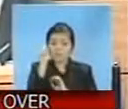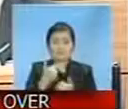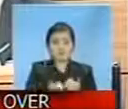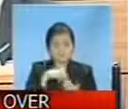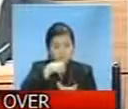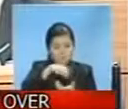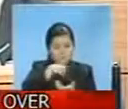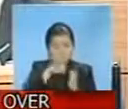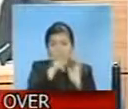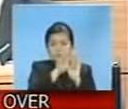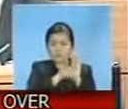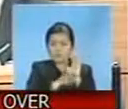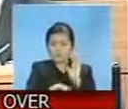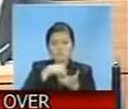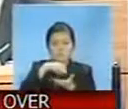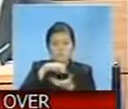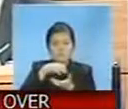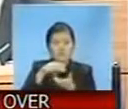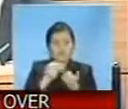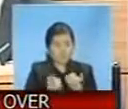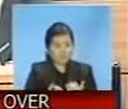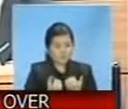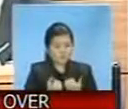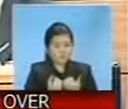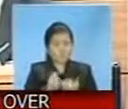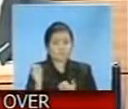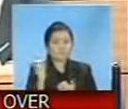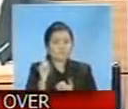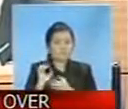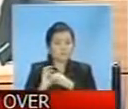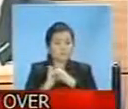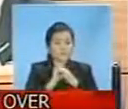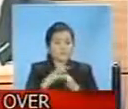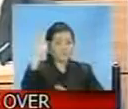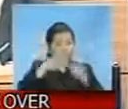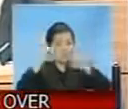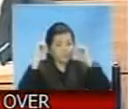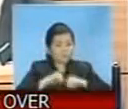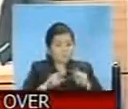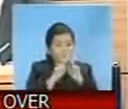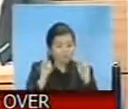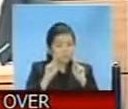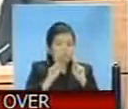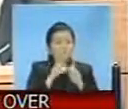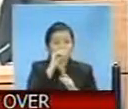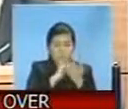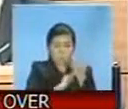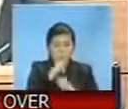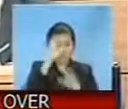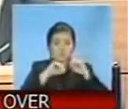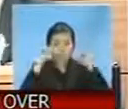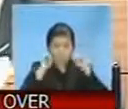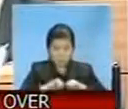the blueprint states that there is no atmosphere for national reconciliation, therefore there should be a comprehensive series